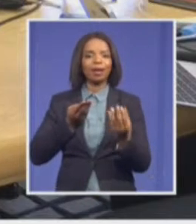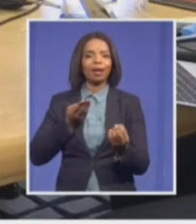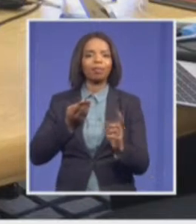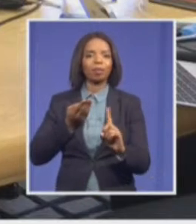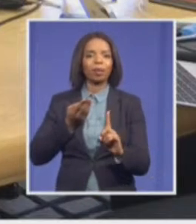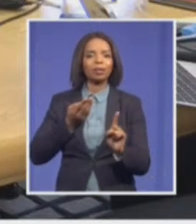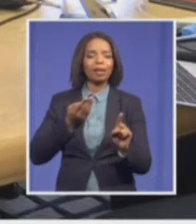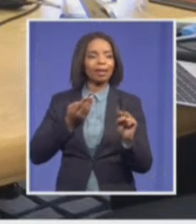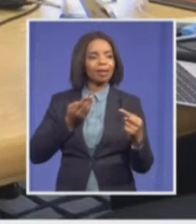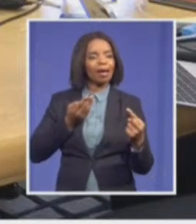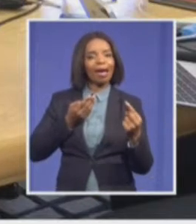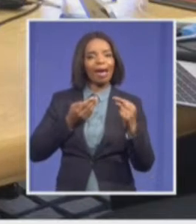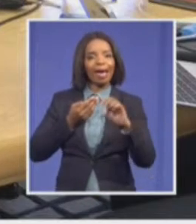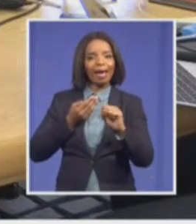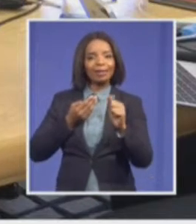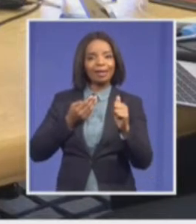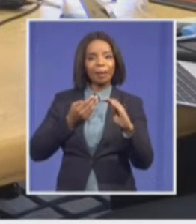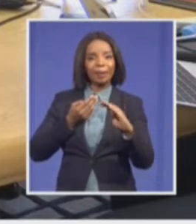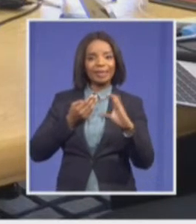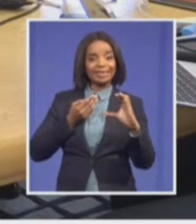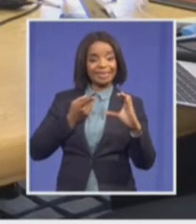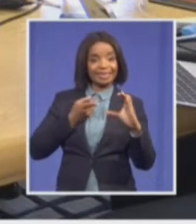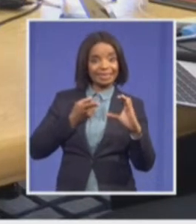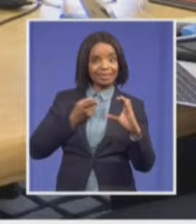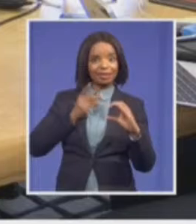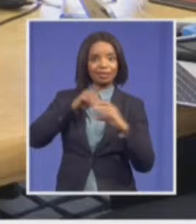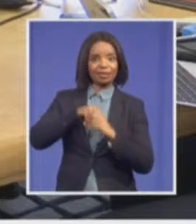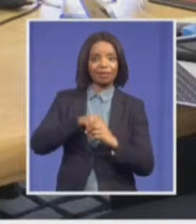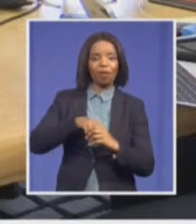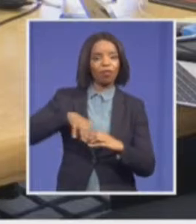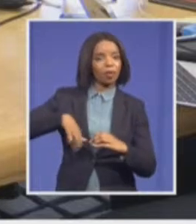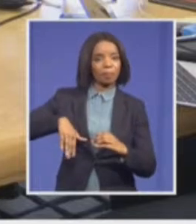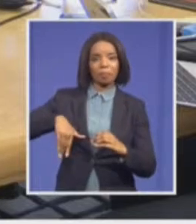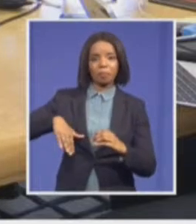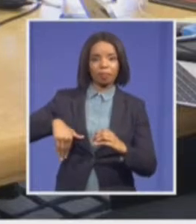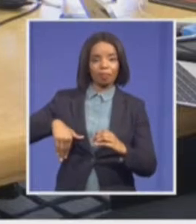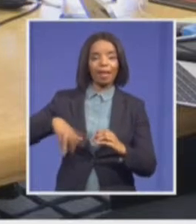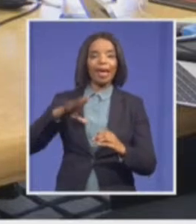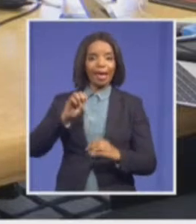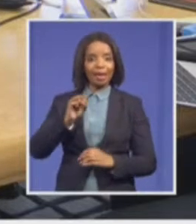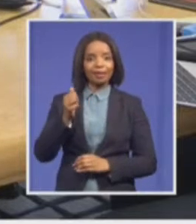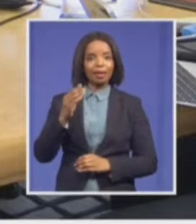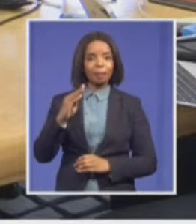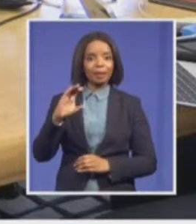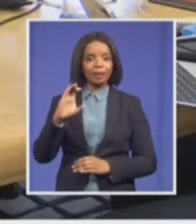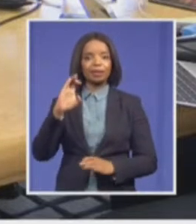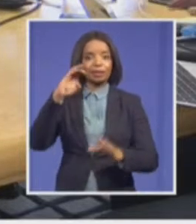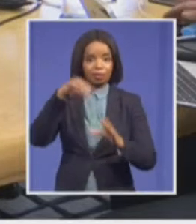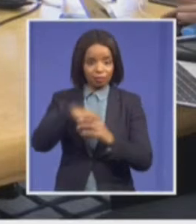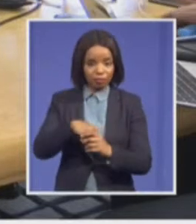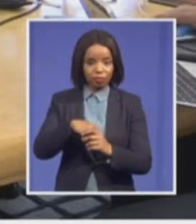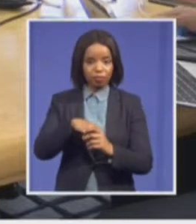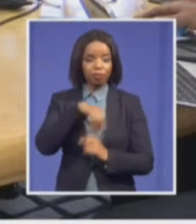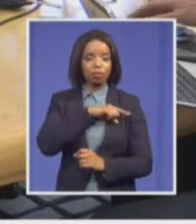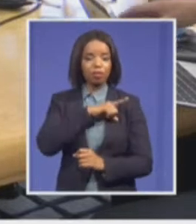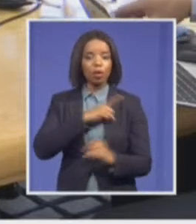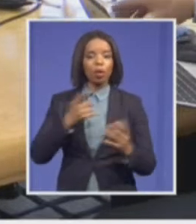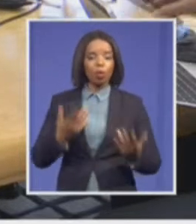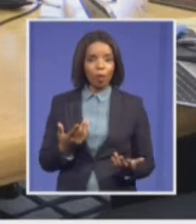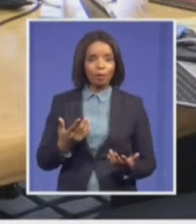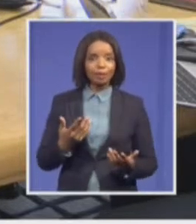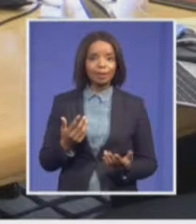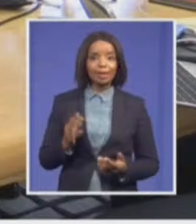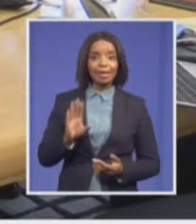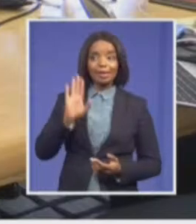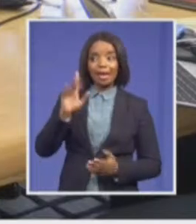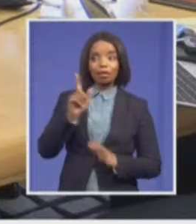stage. Then SABC gets involved because a journalist is approached, and this matter may be of